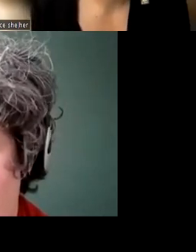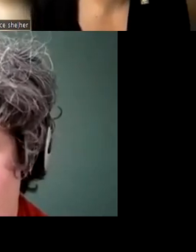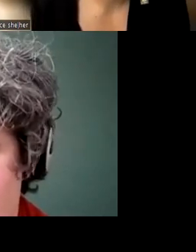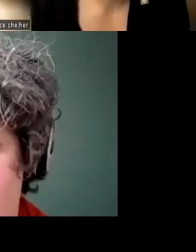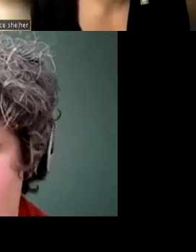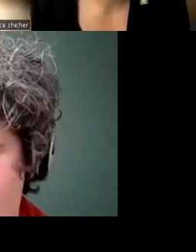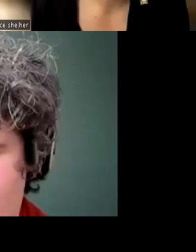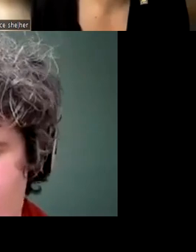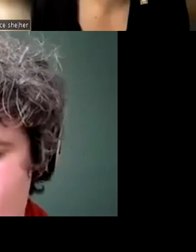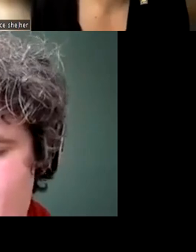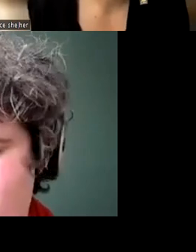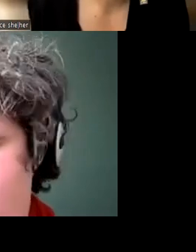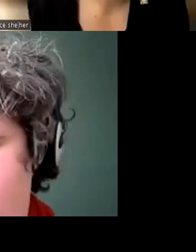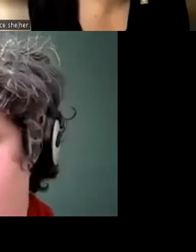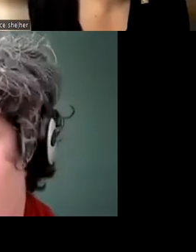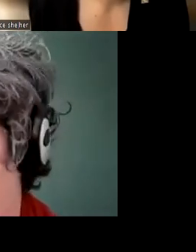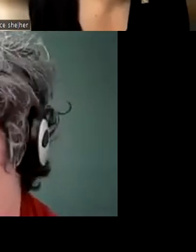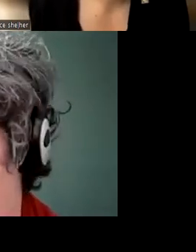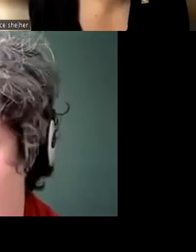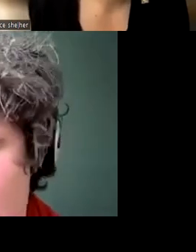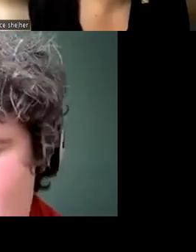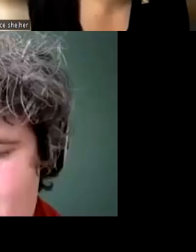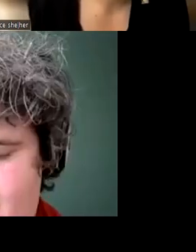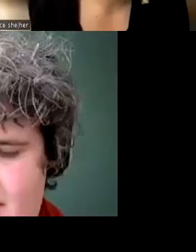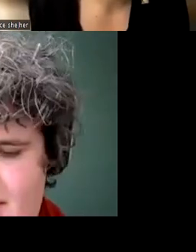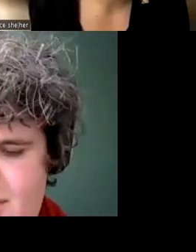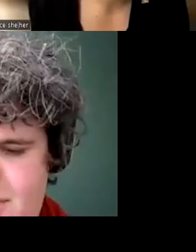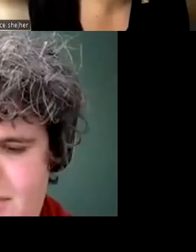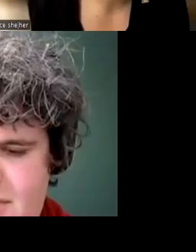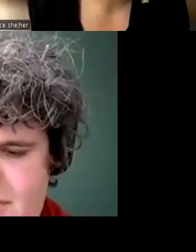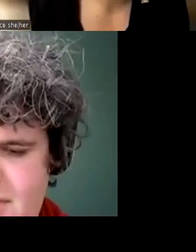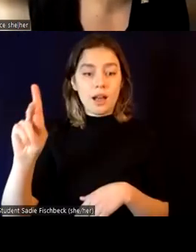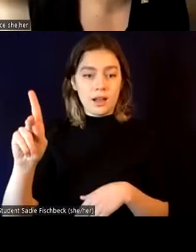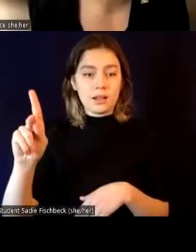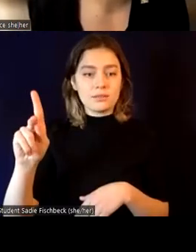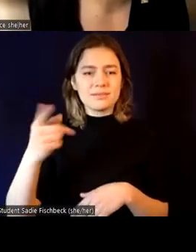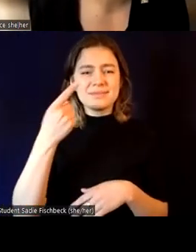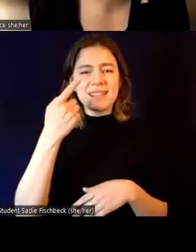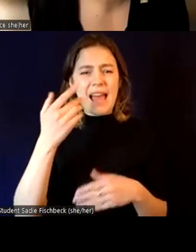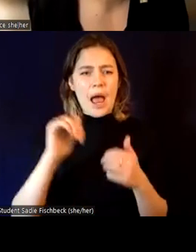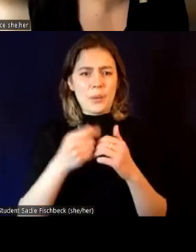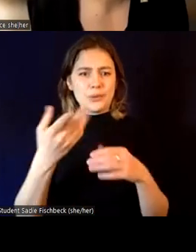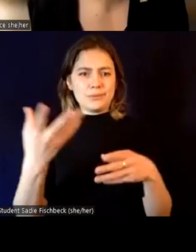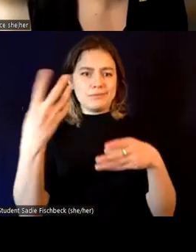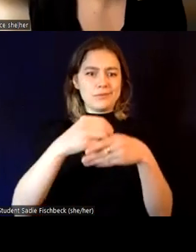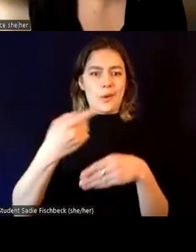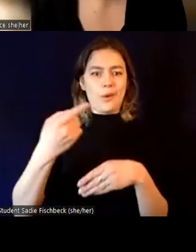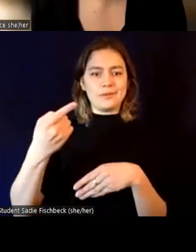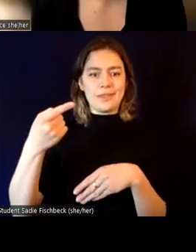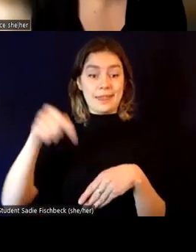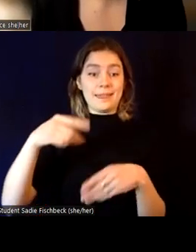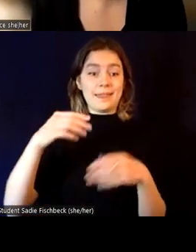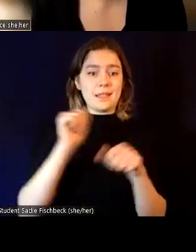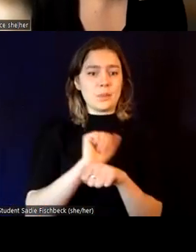Wonderful. Thanks, Sarah. And Erica, what about you? How did you get involved in gender diversity and inclusion work? Yeah. Good morning,